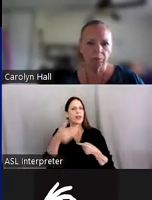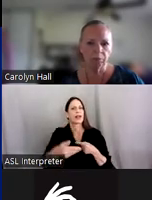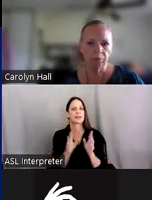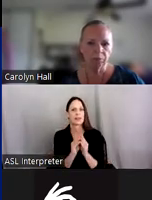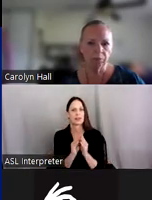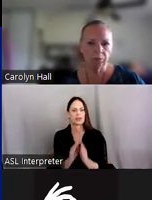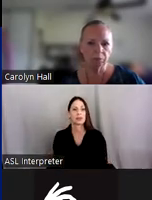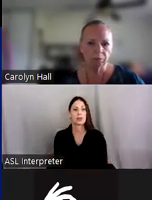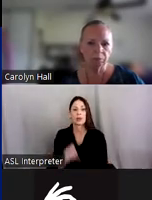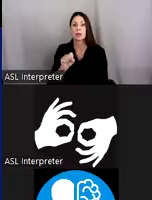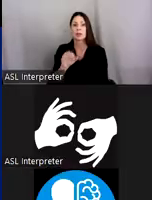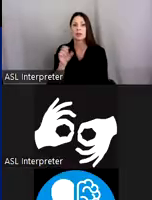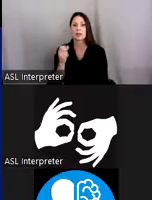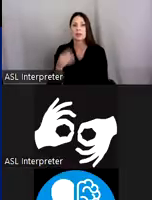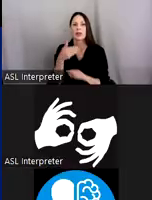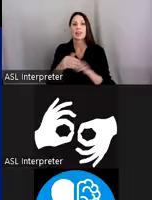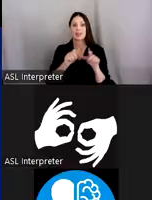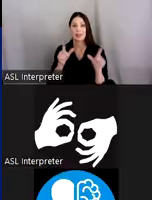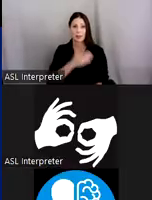Okay, Sarah, next slide, please.